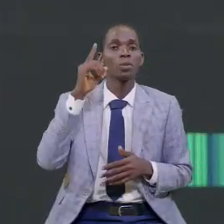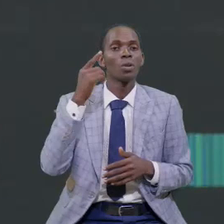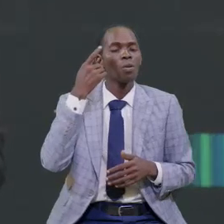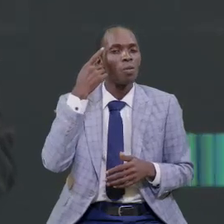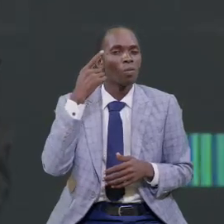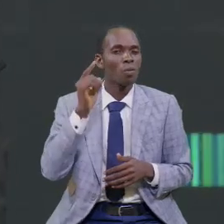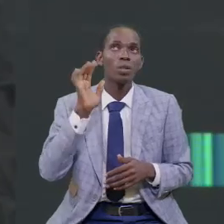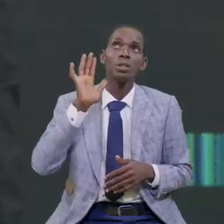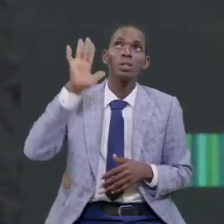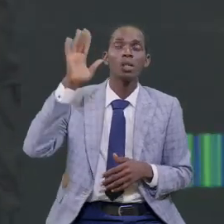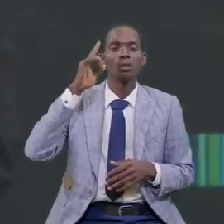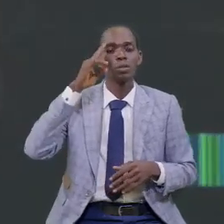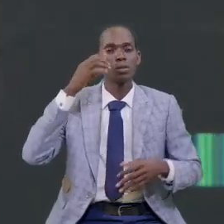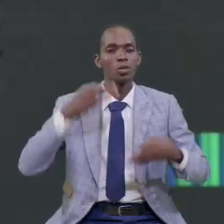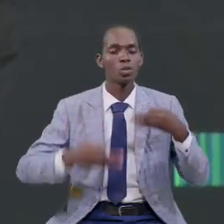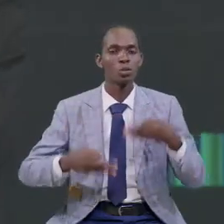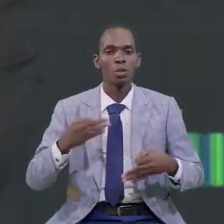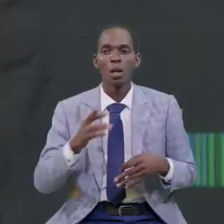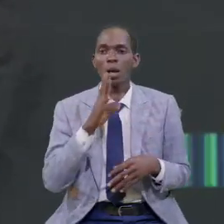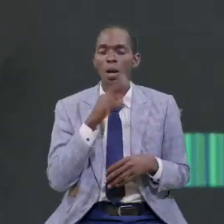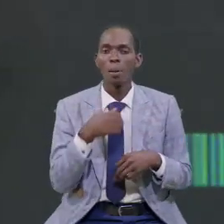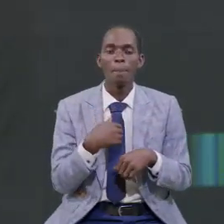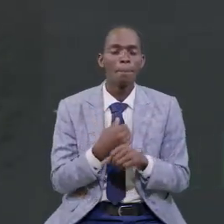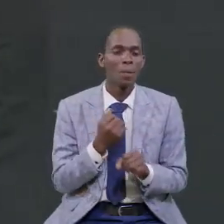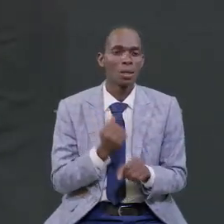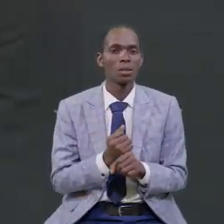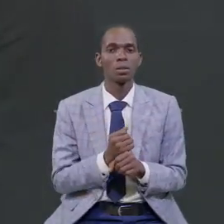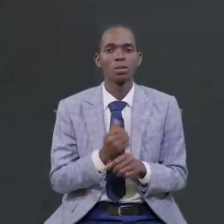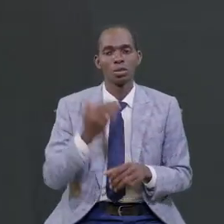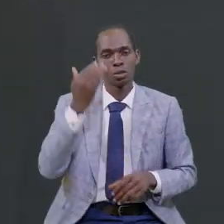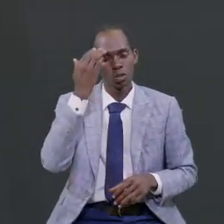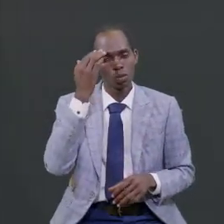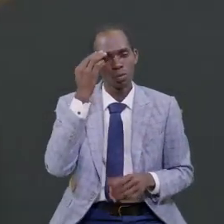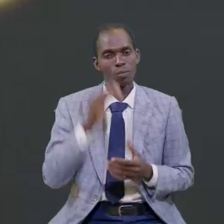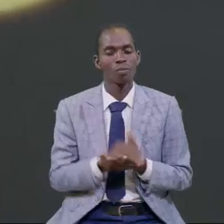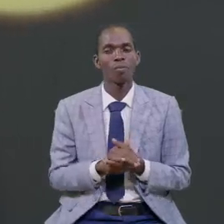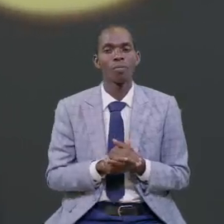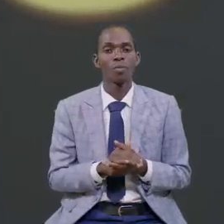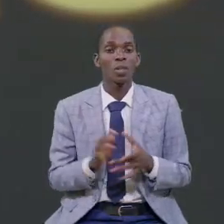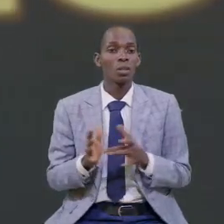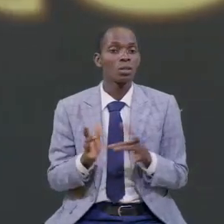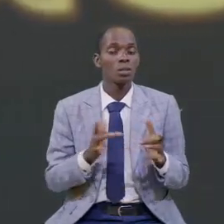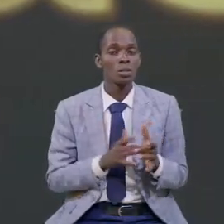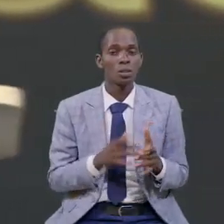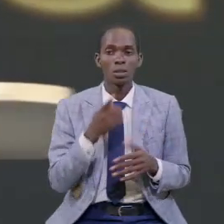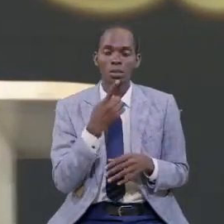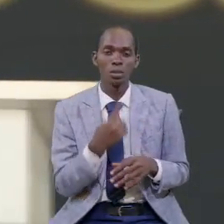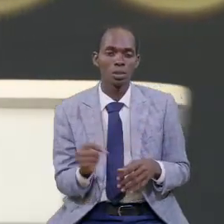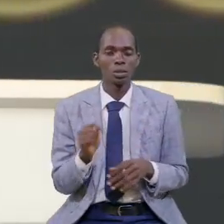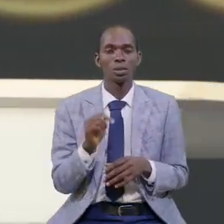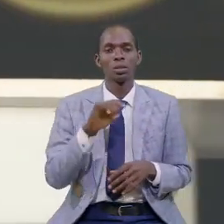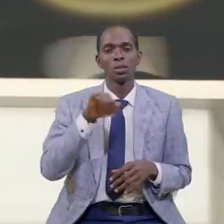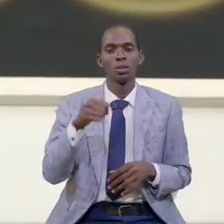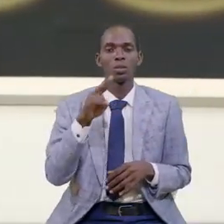judgments are made manifest. Jesus, the just.